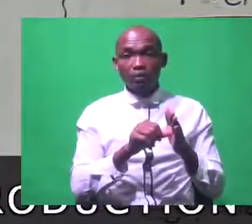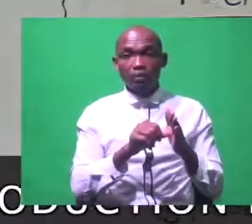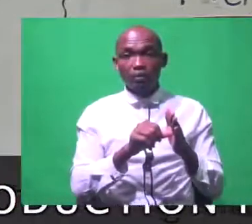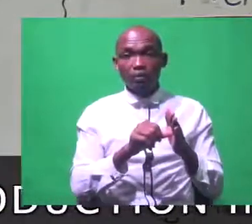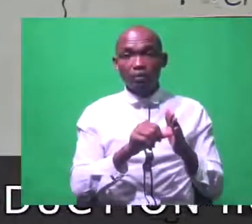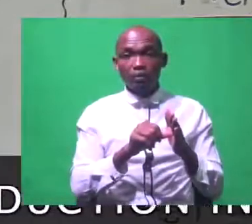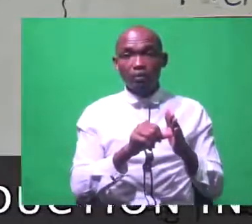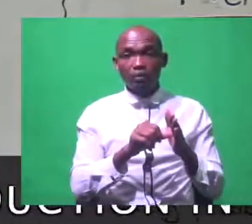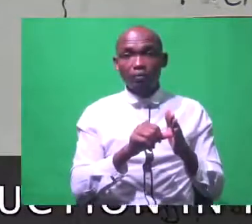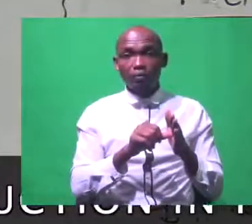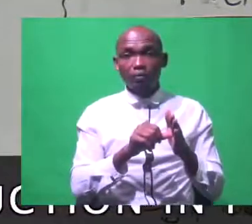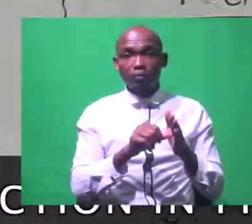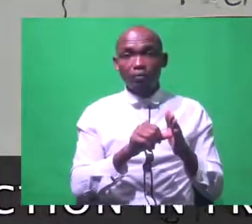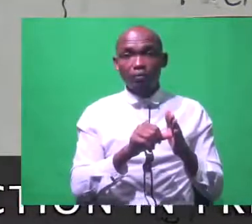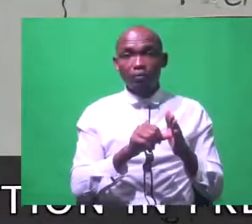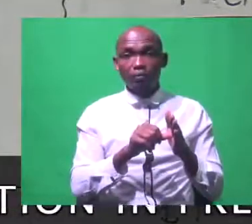Okay?